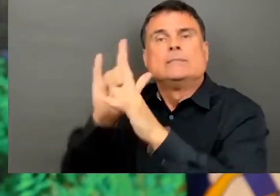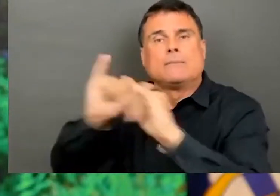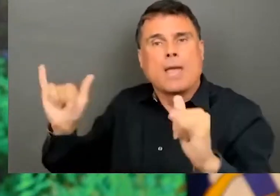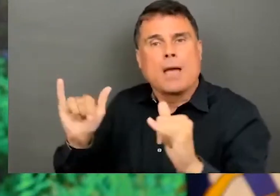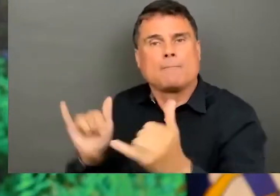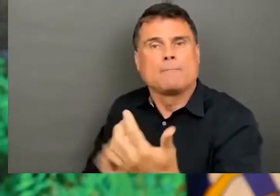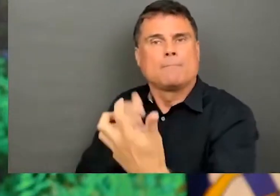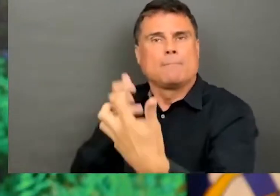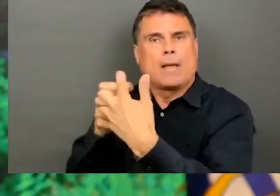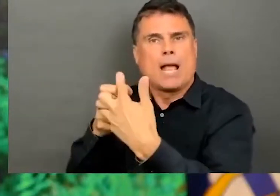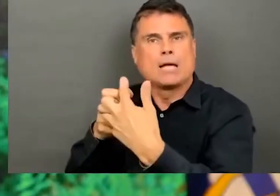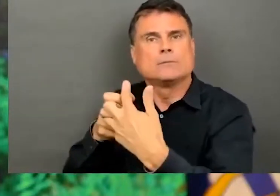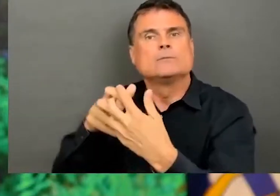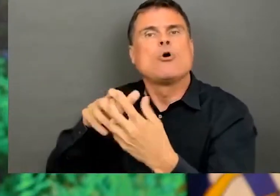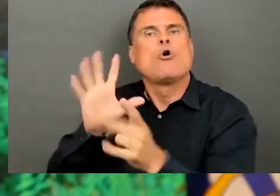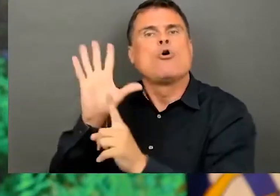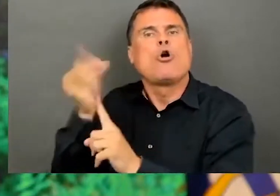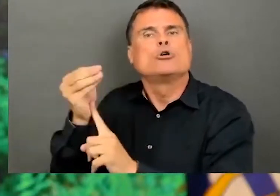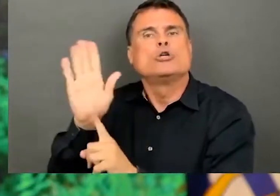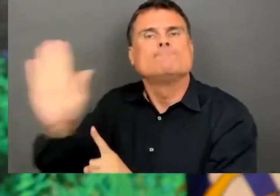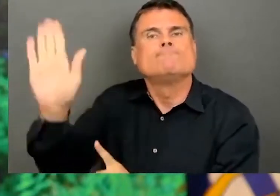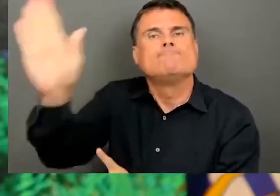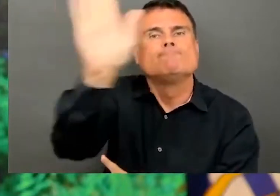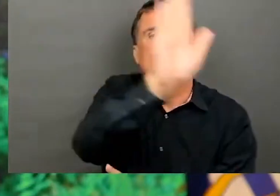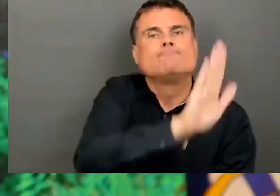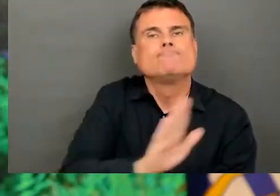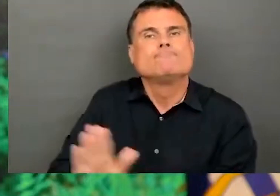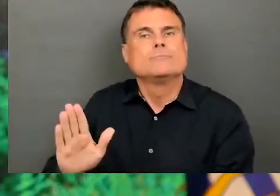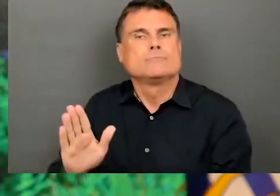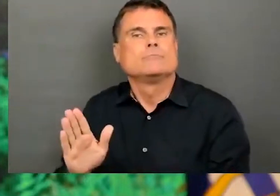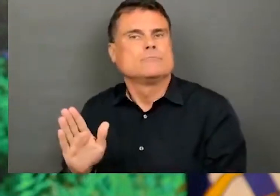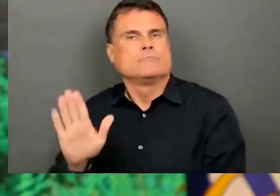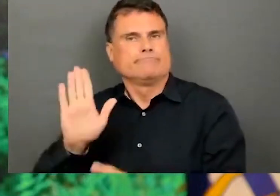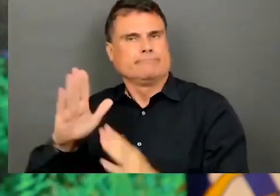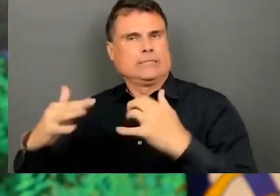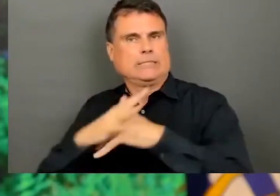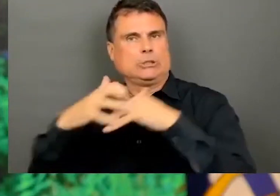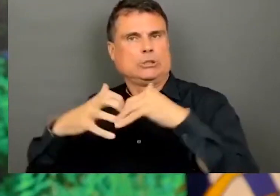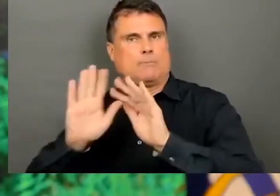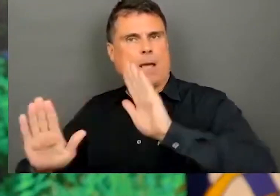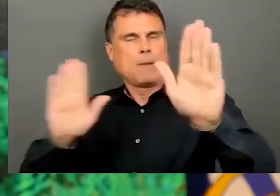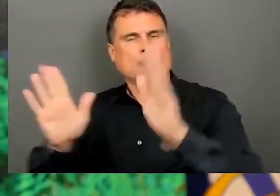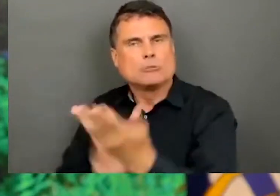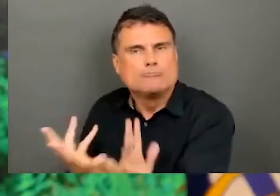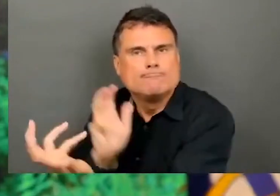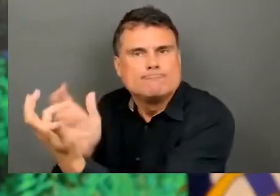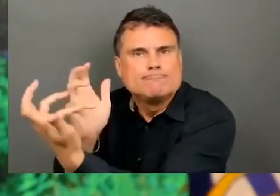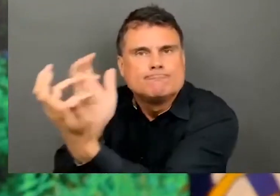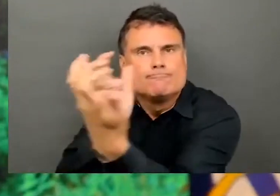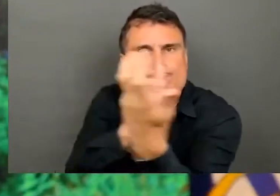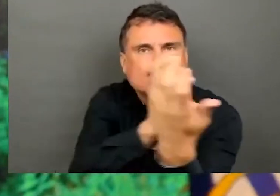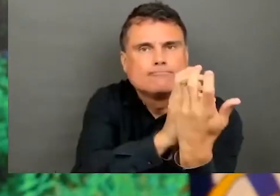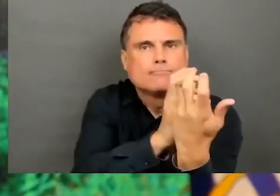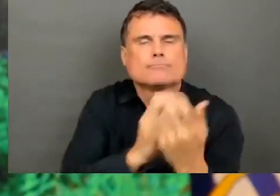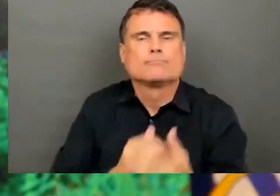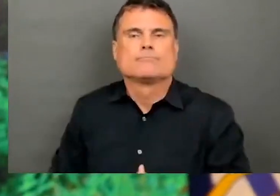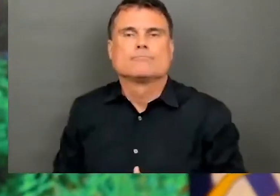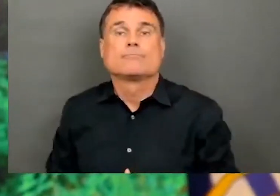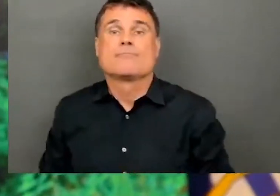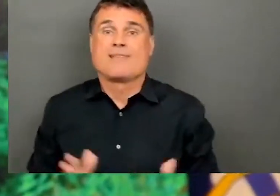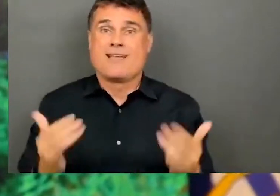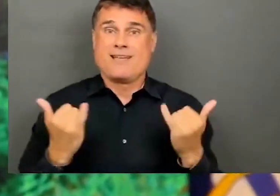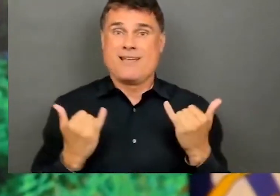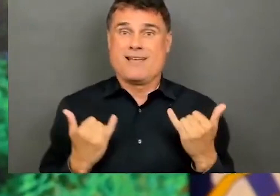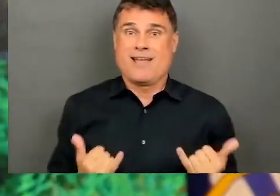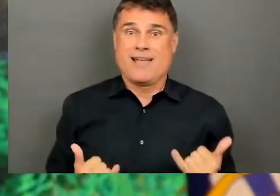that happen. Thank you. And I am honored to introduce the President of the Doctors